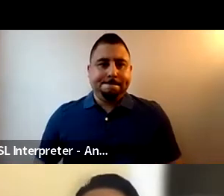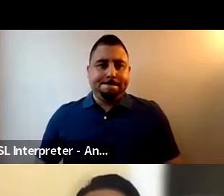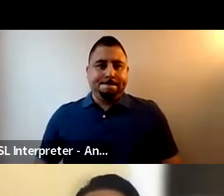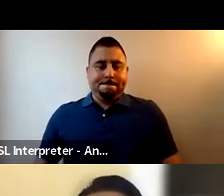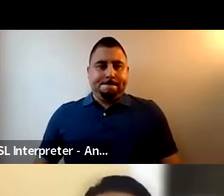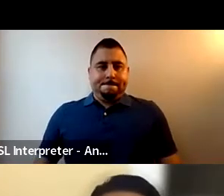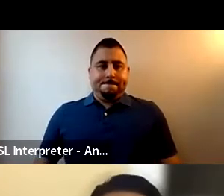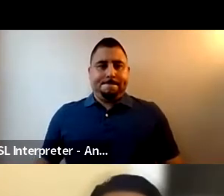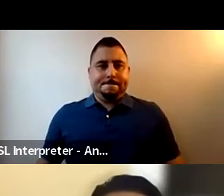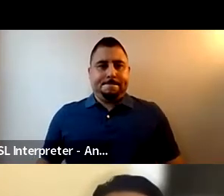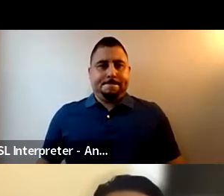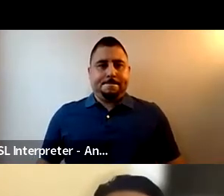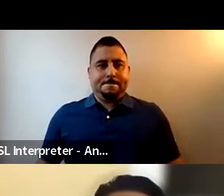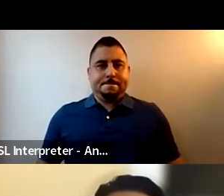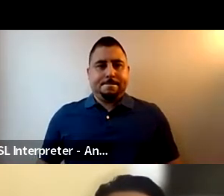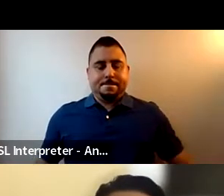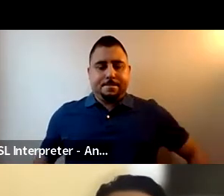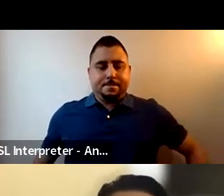You're muted, Dr. Miller.